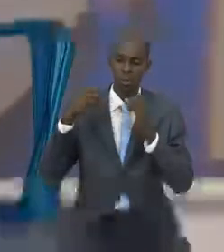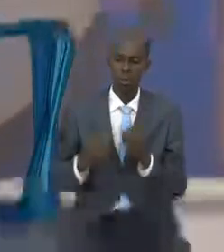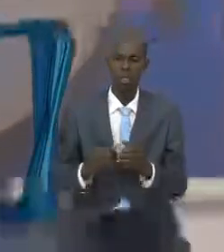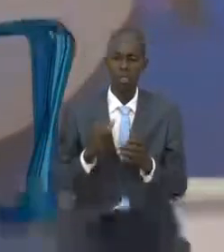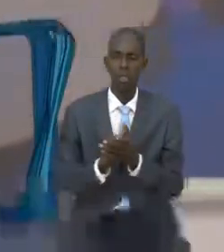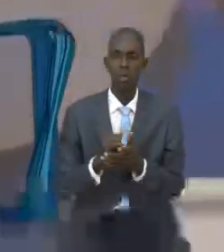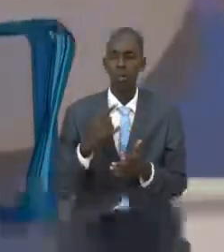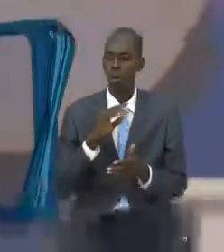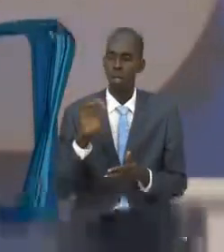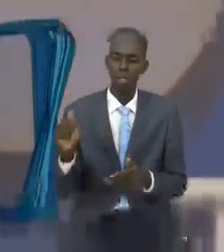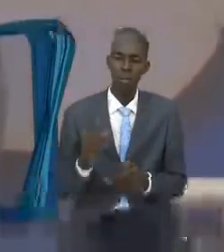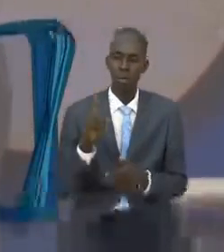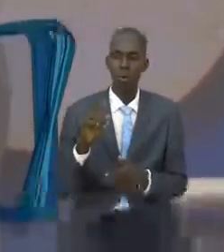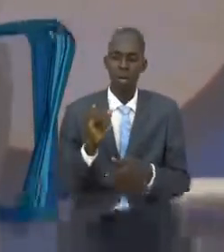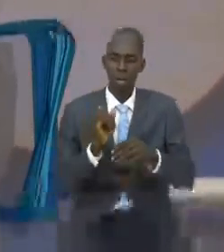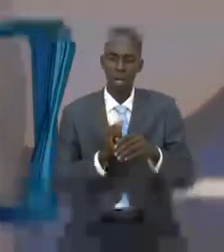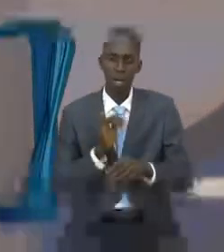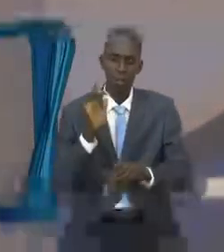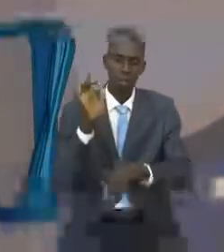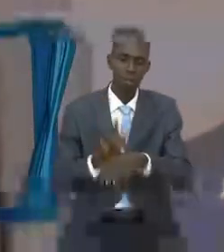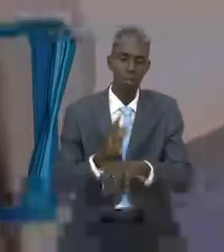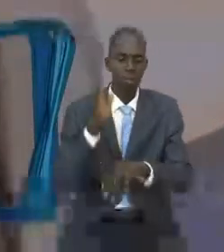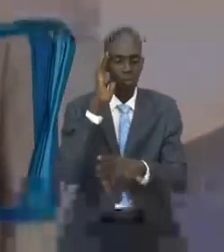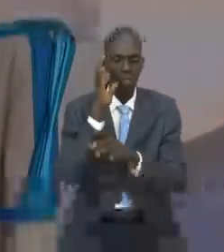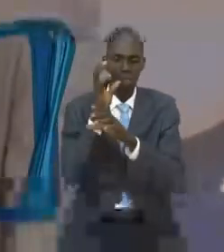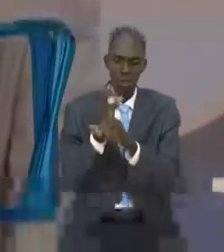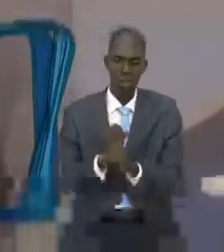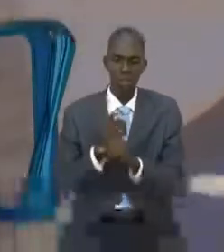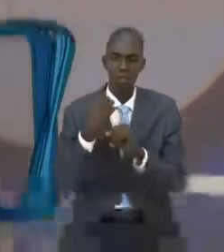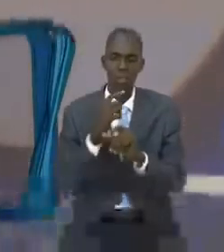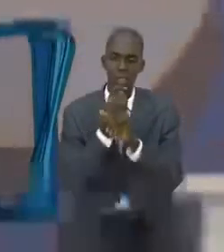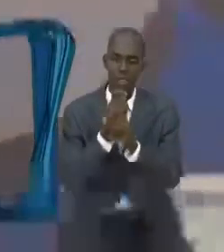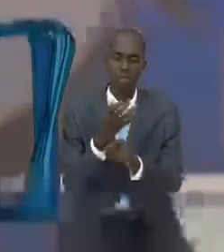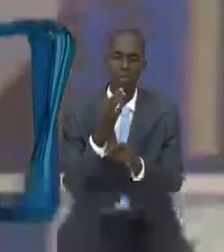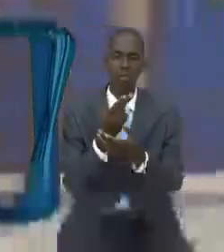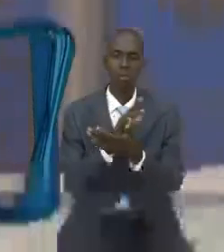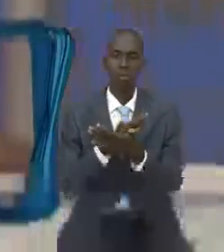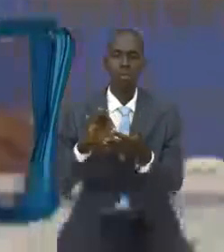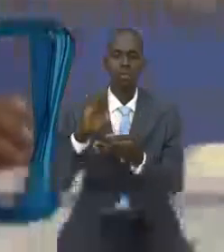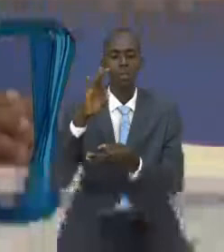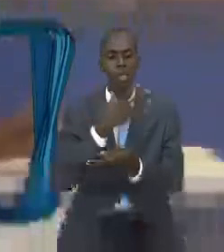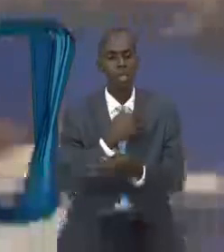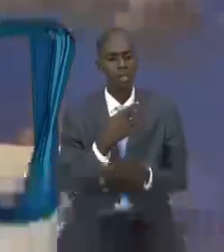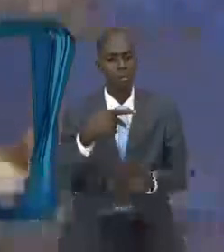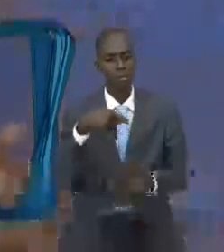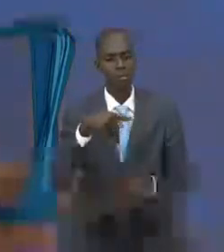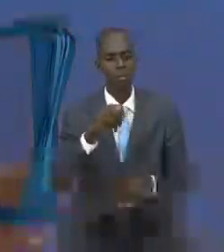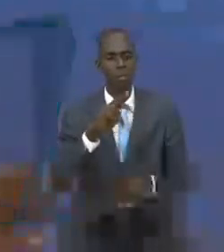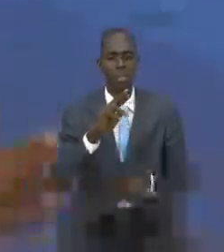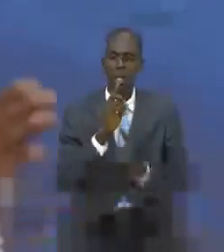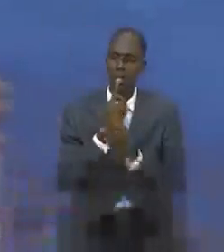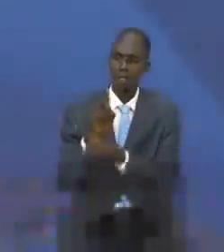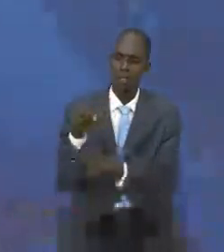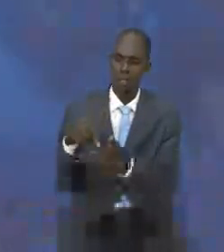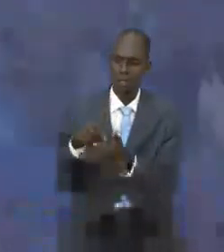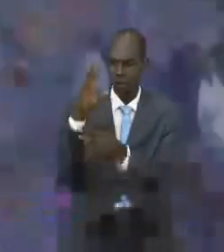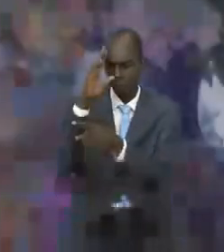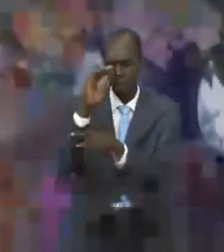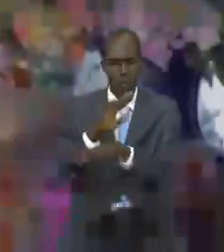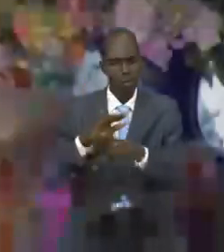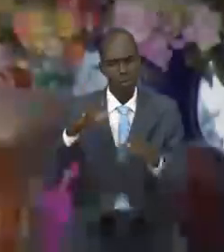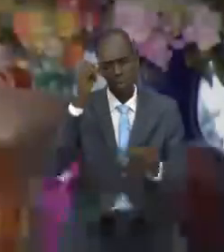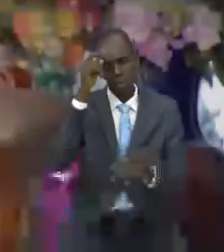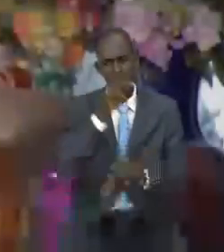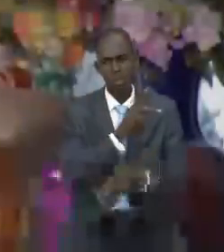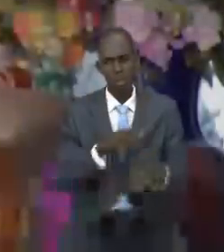whosoever I lay my hands, he'll receive the gift of the Holy Ghost. And Peter said, you don't understand the kingdom, your money perish with